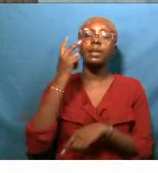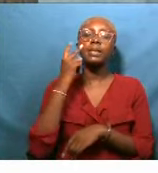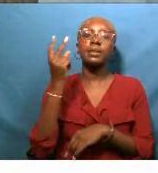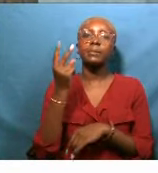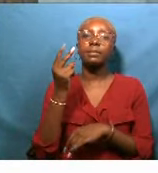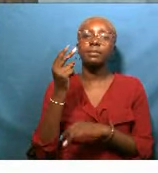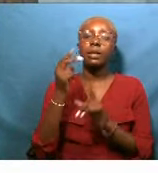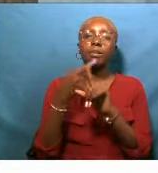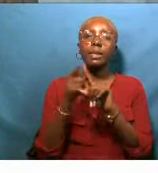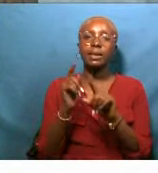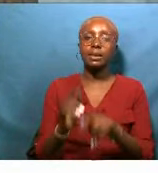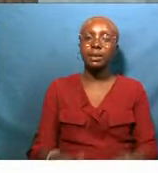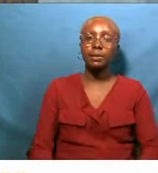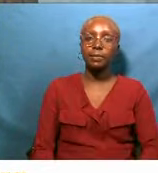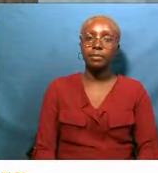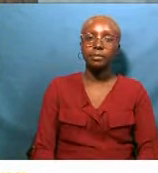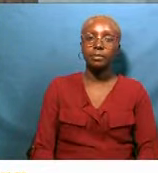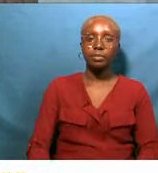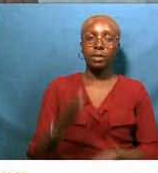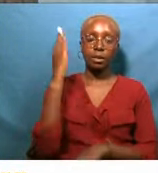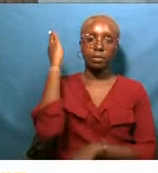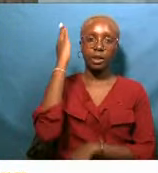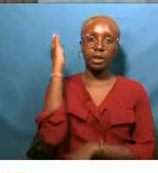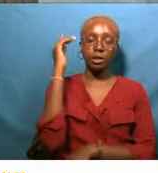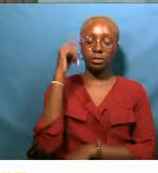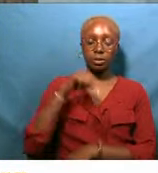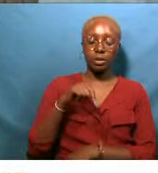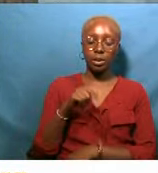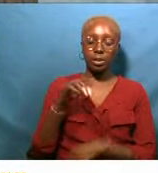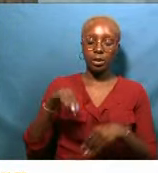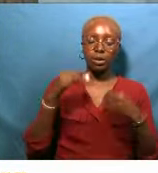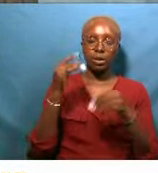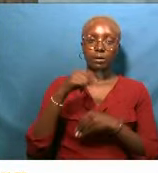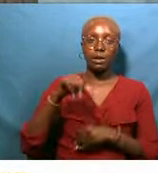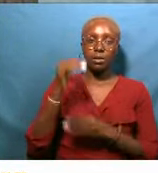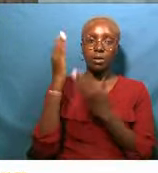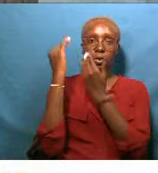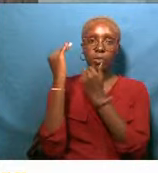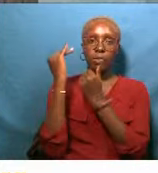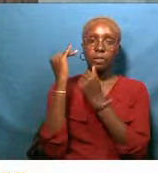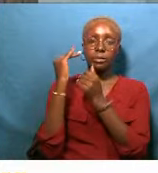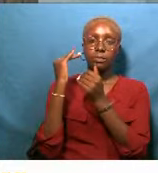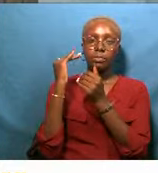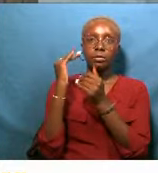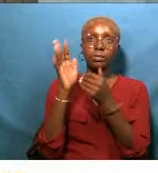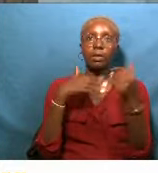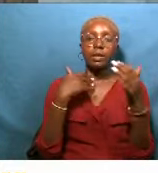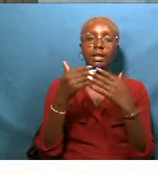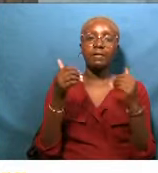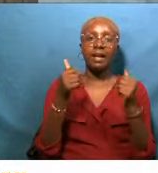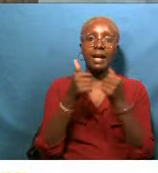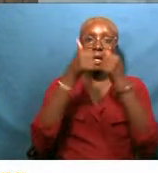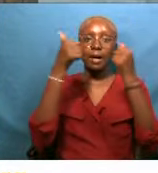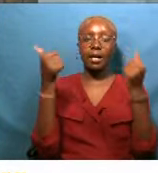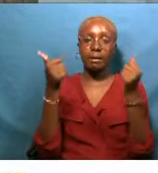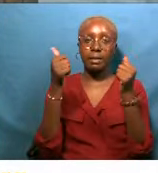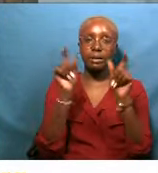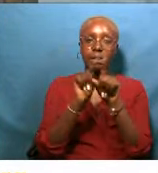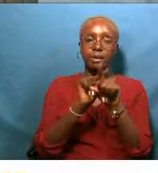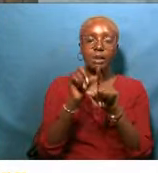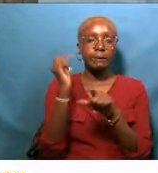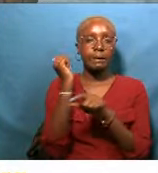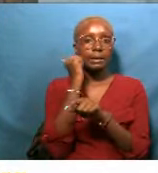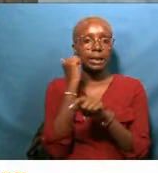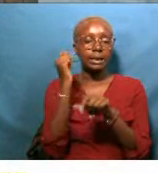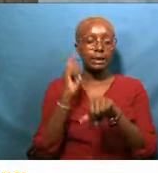hope that despite the challenges, the shortcomings, and the sad moments, the